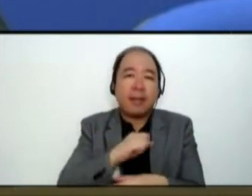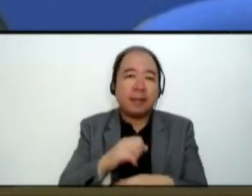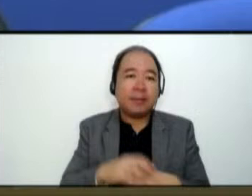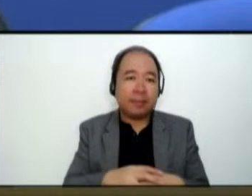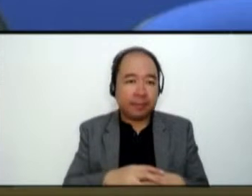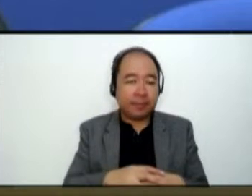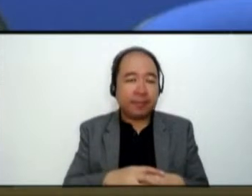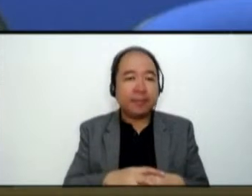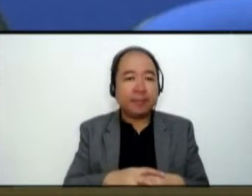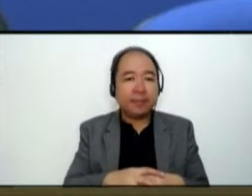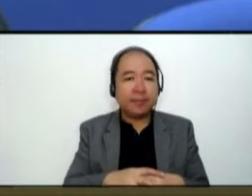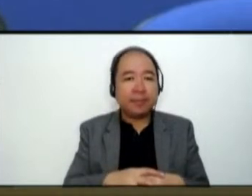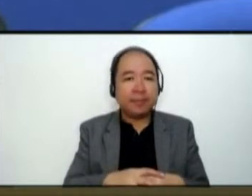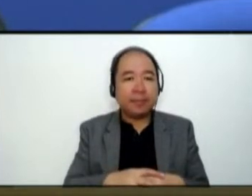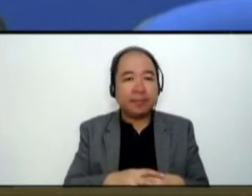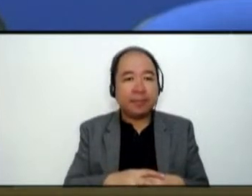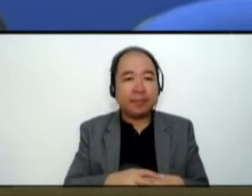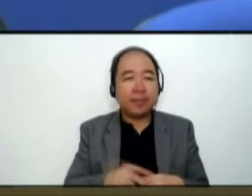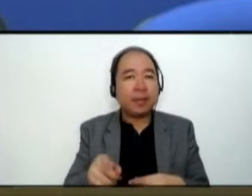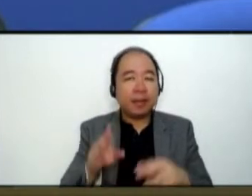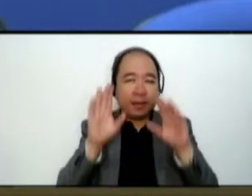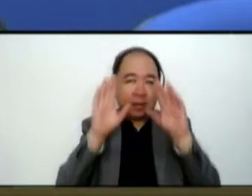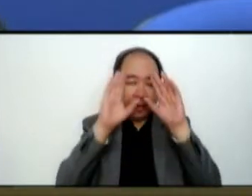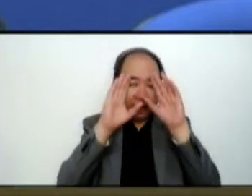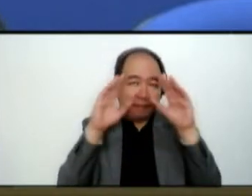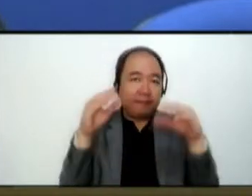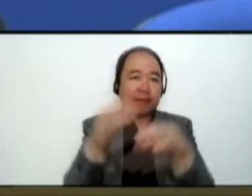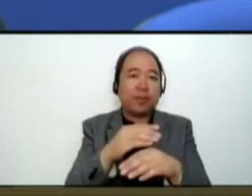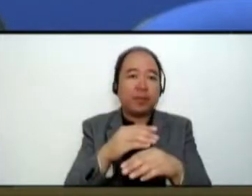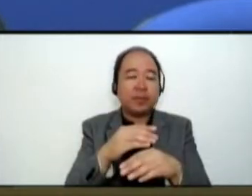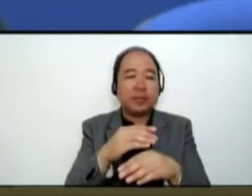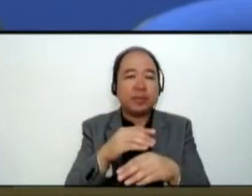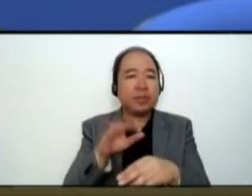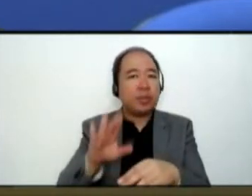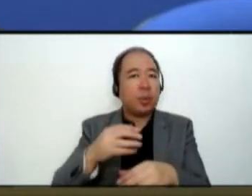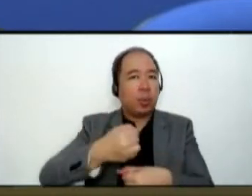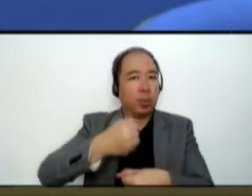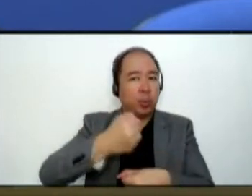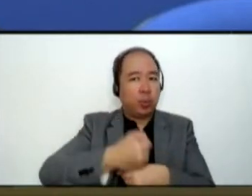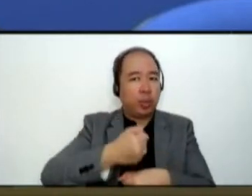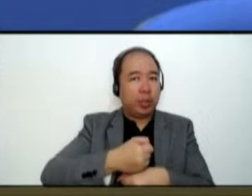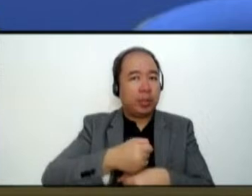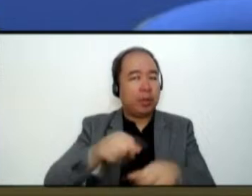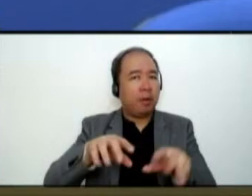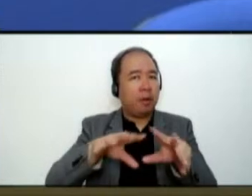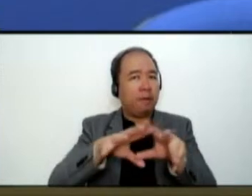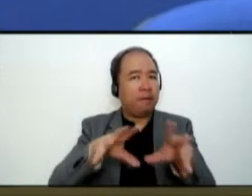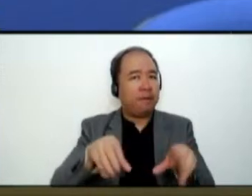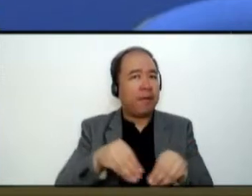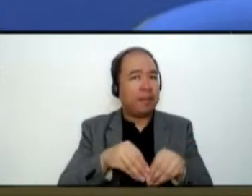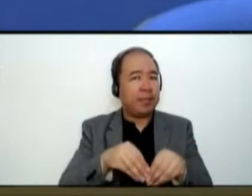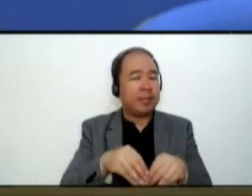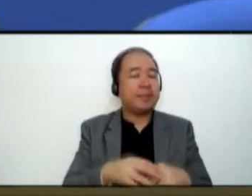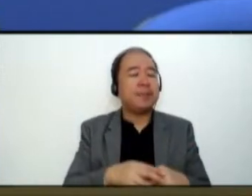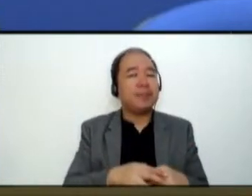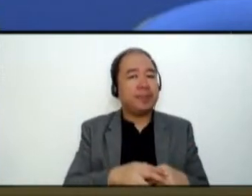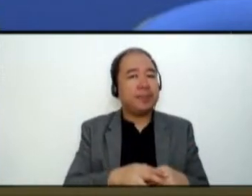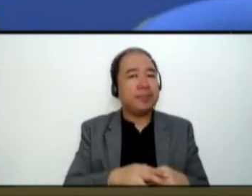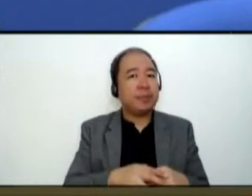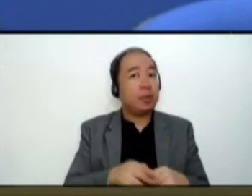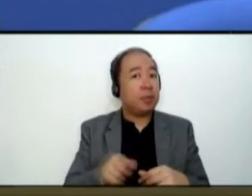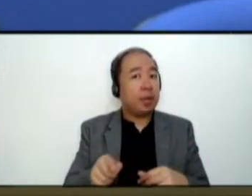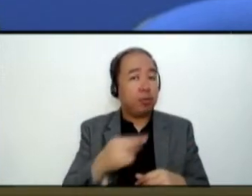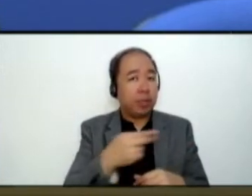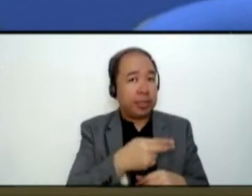caregiving focus on work age family members. Indonesia is now committed to this